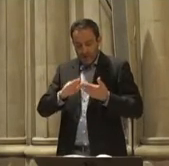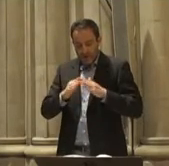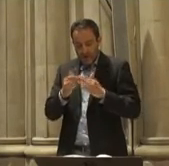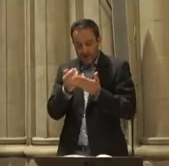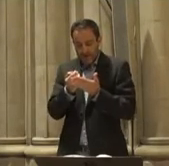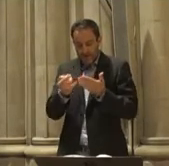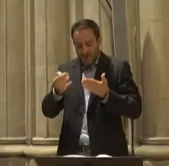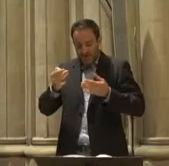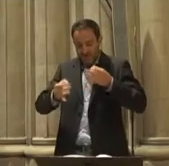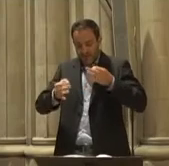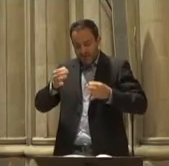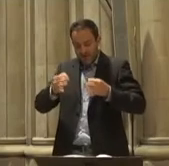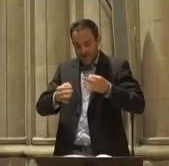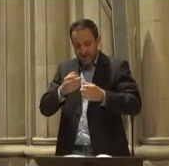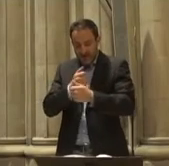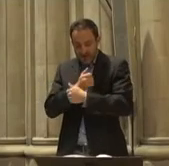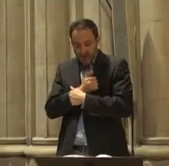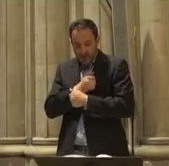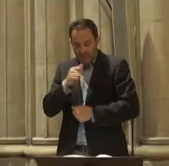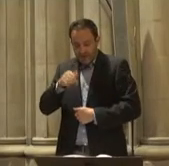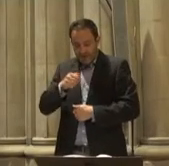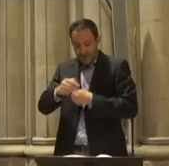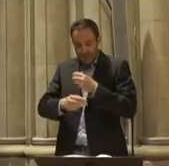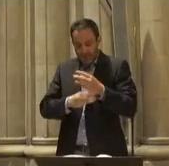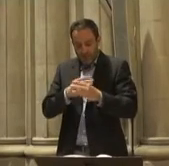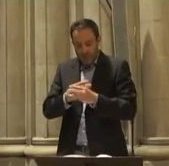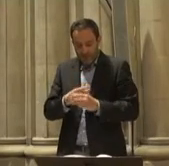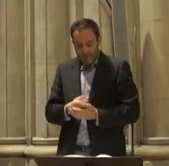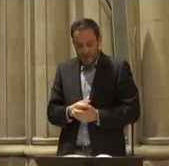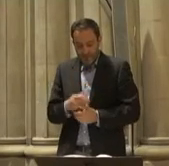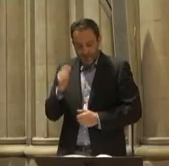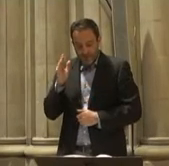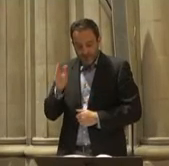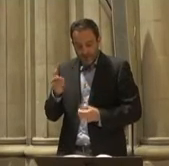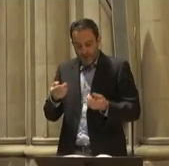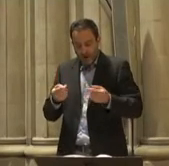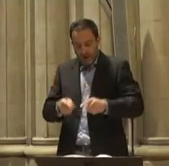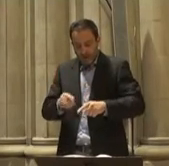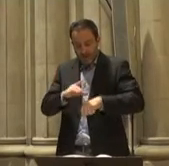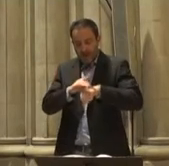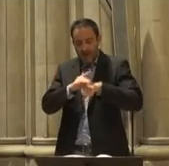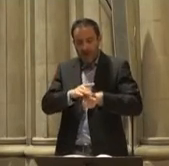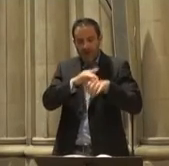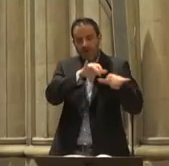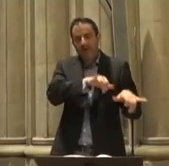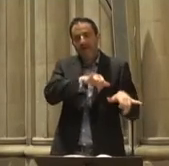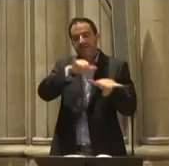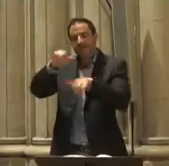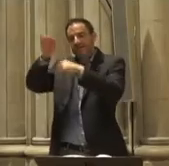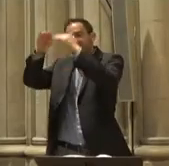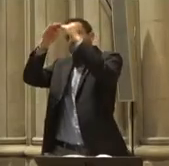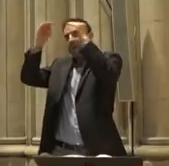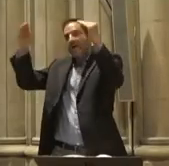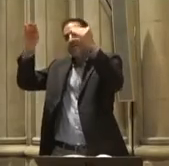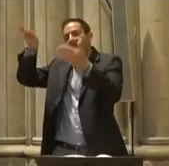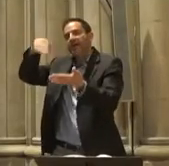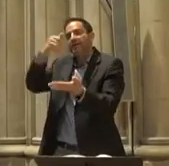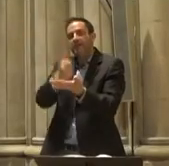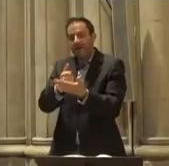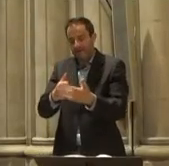of justice and love in this world, that it may be on earth as it is in heaven.